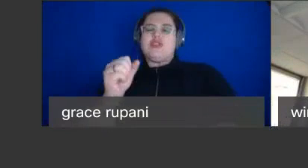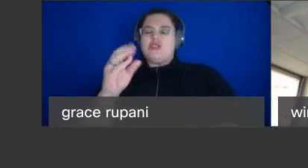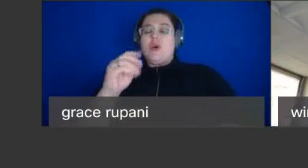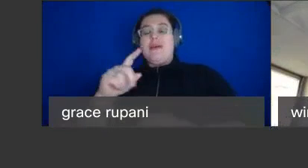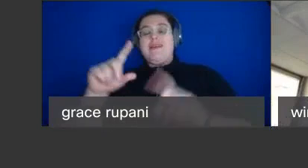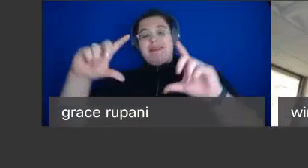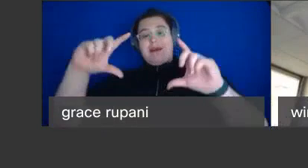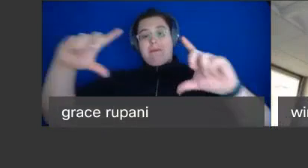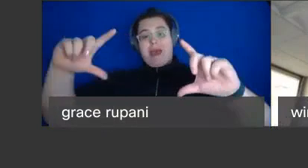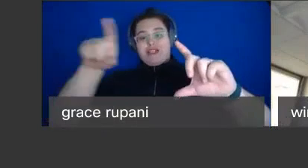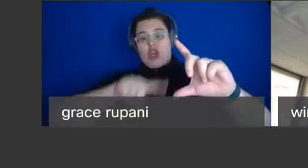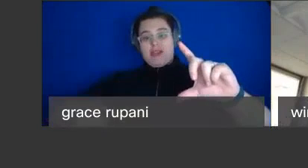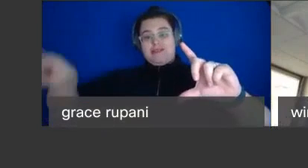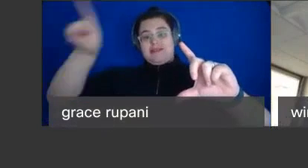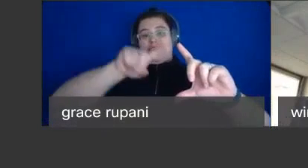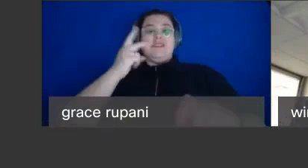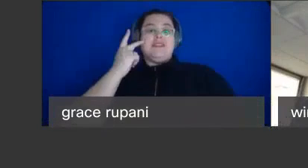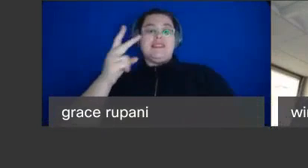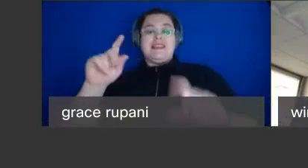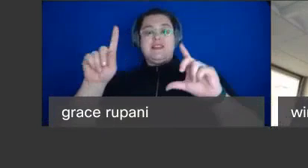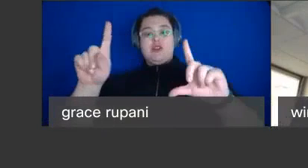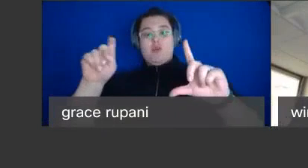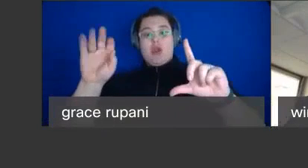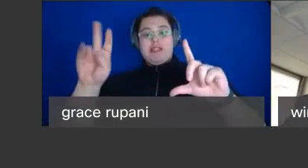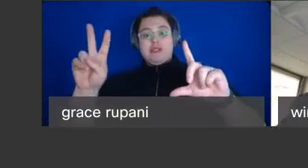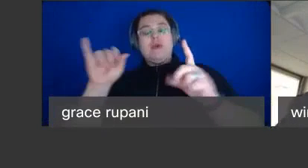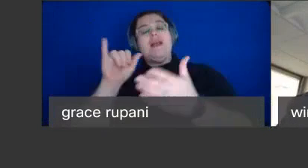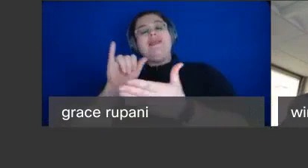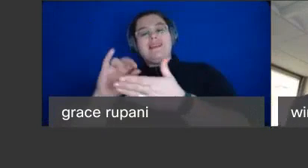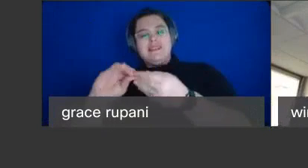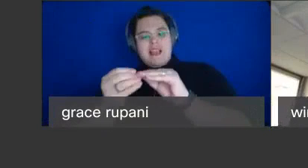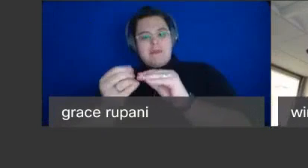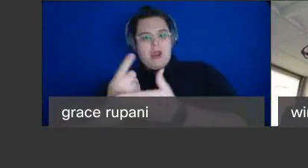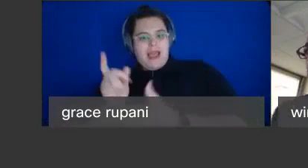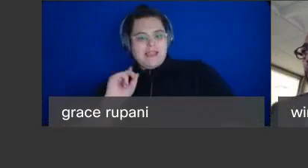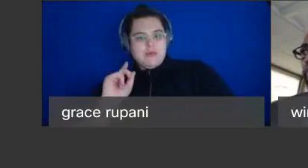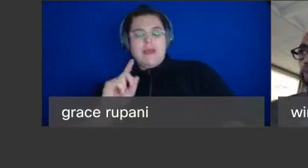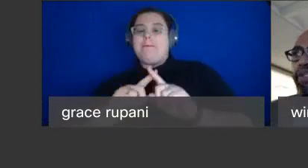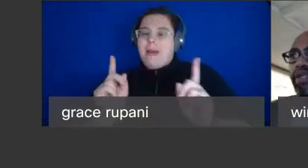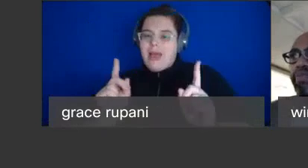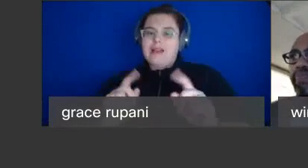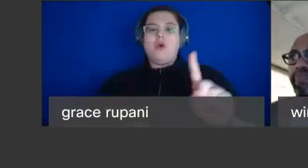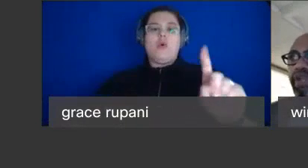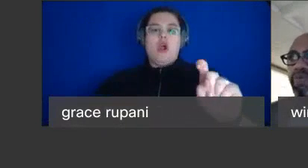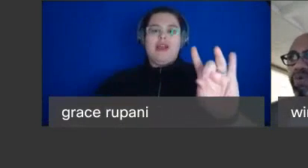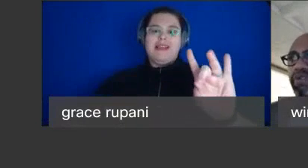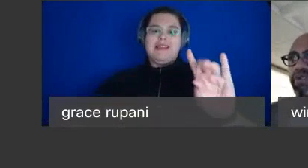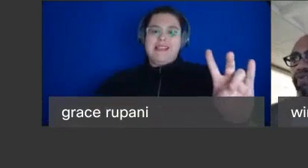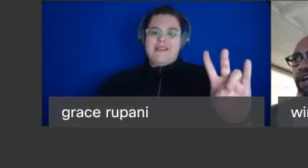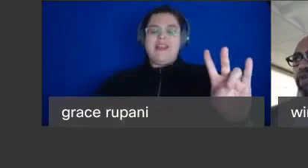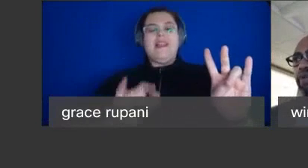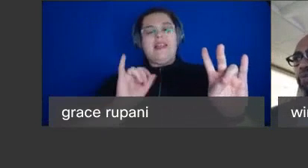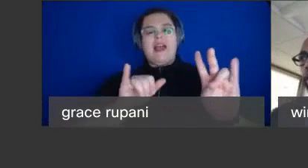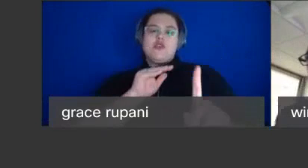192, and that was the number for last week. But the 187 was a reminder of what the number was